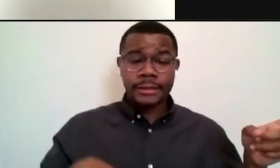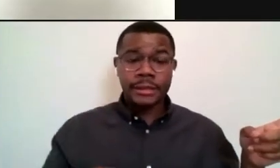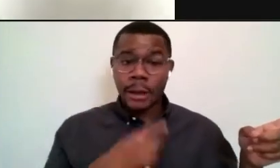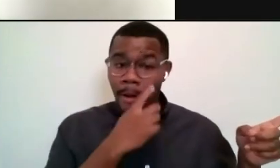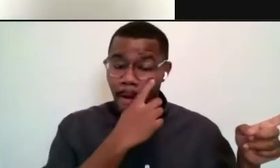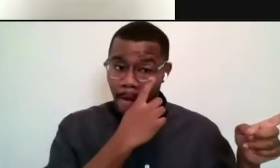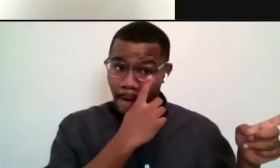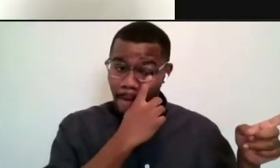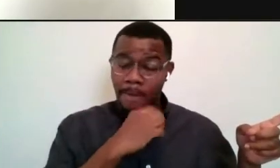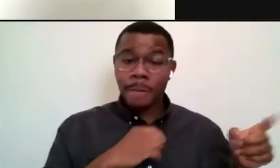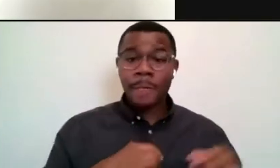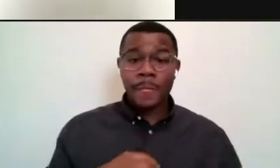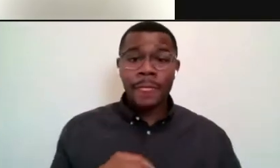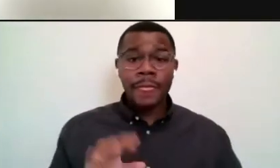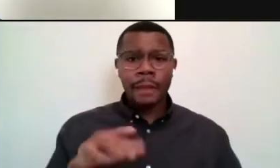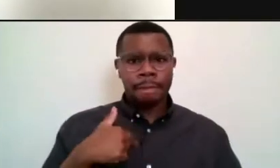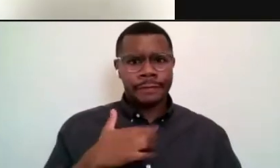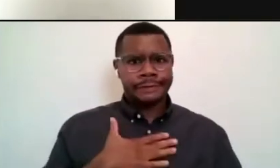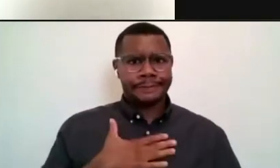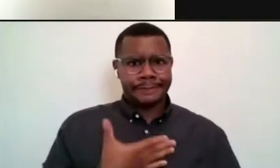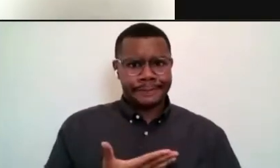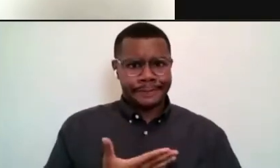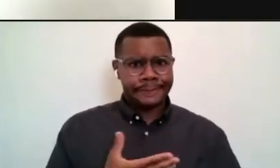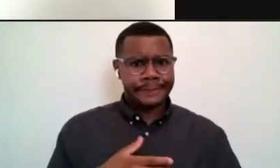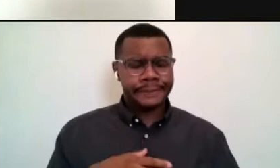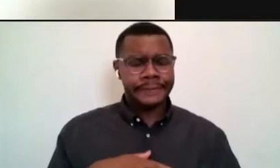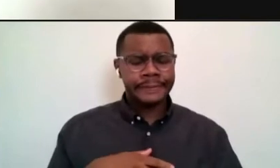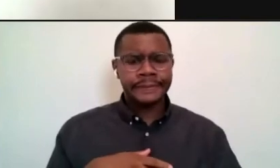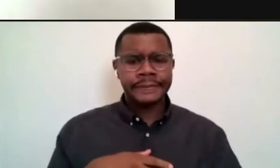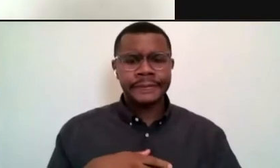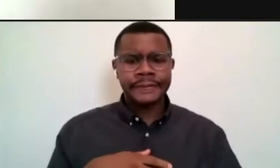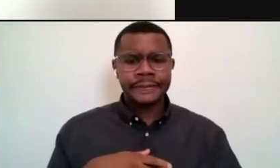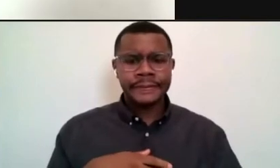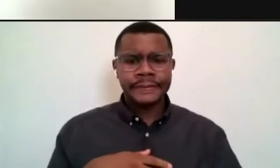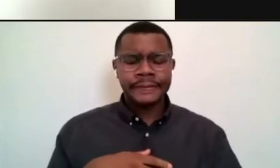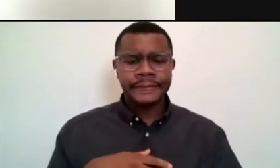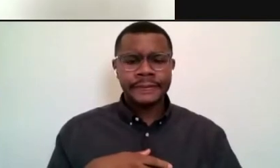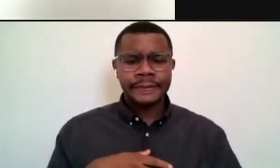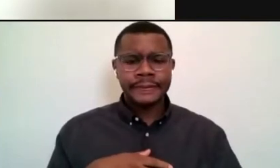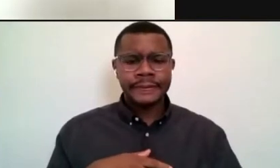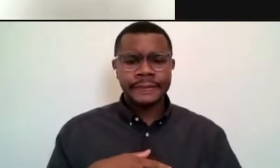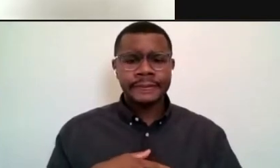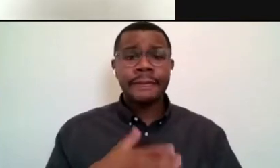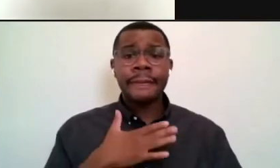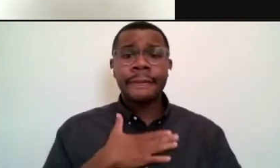because I'll be honest with you, in my career, I've had